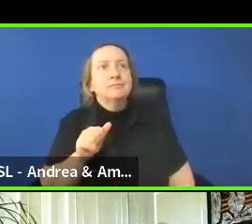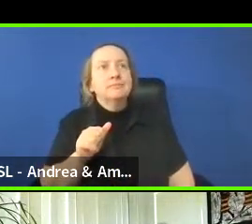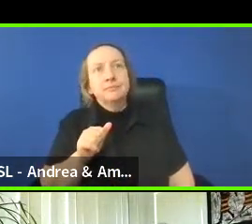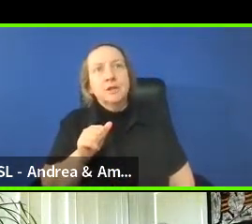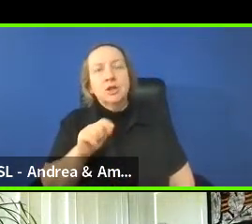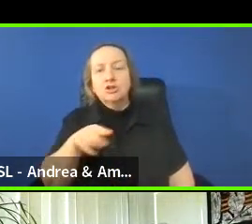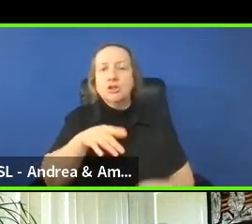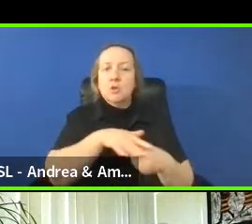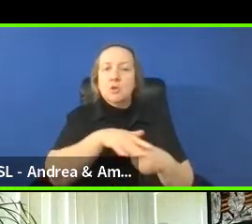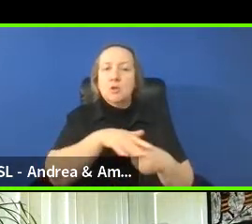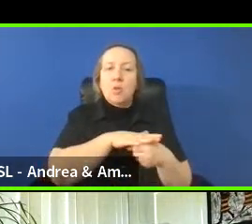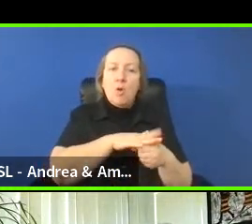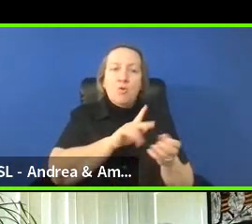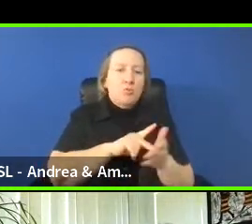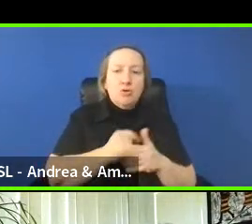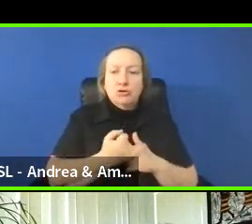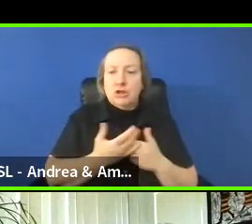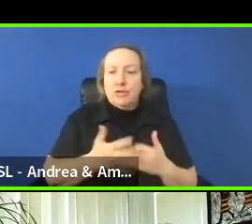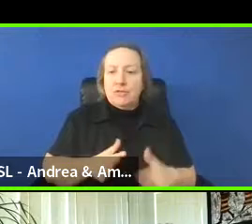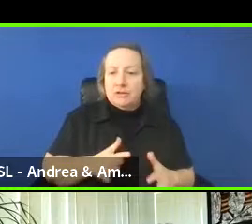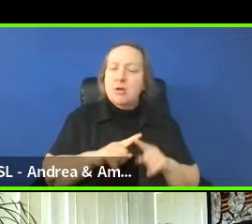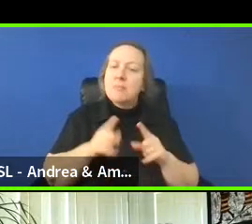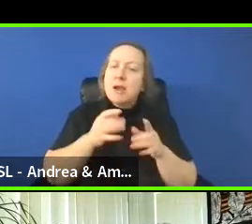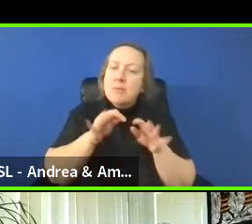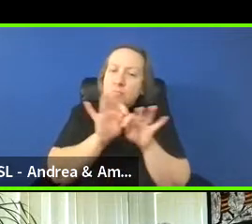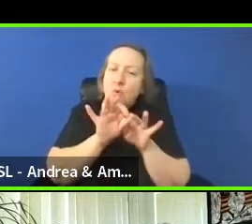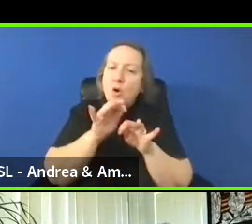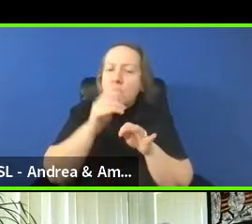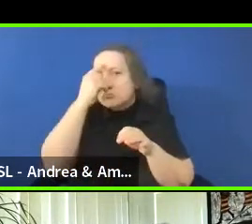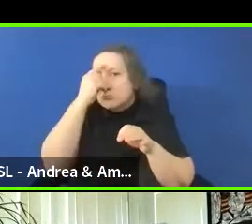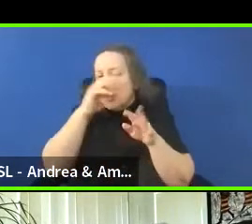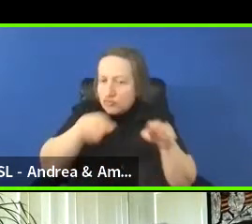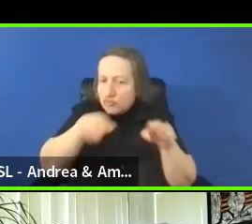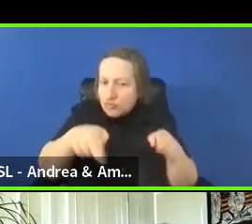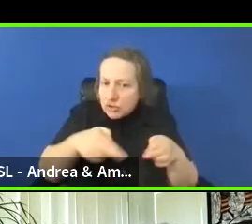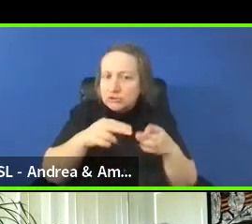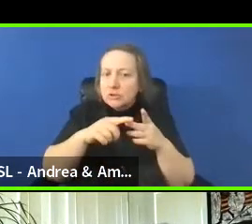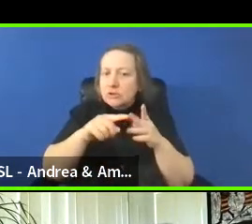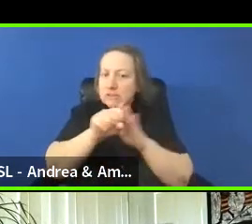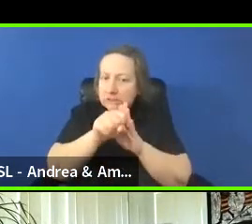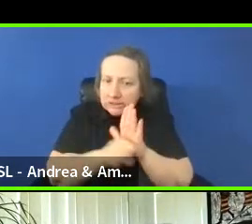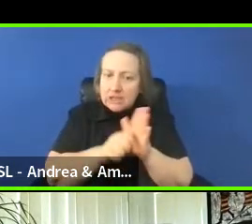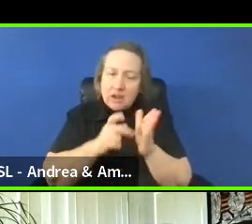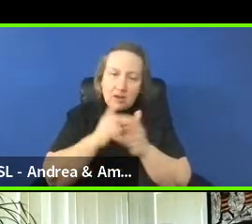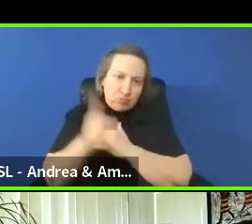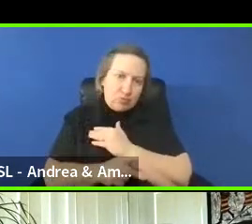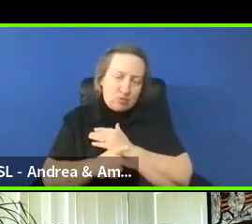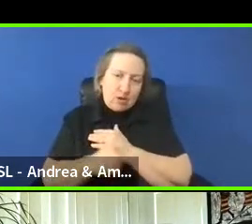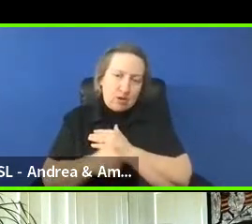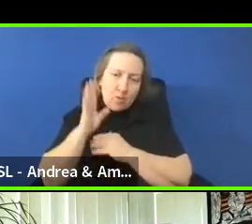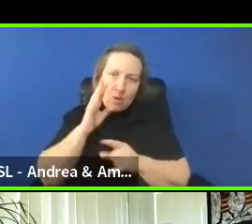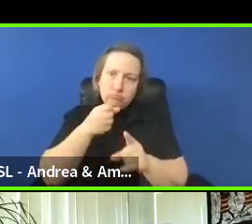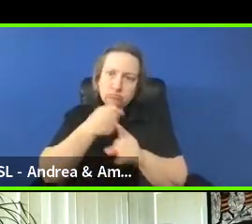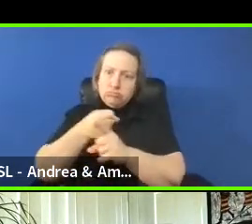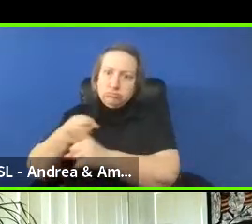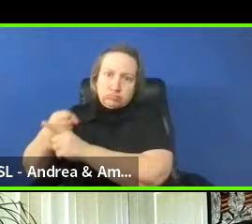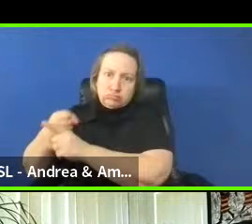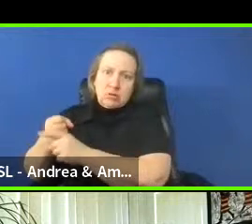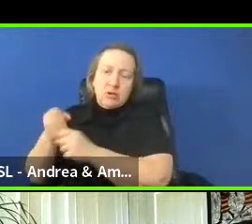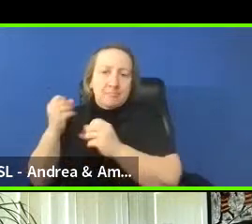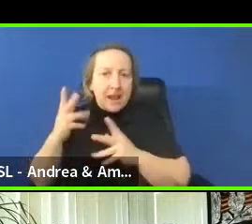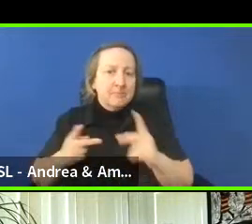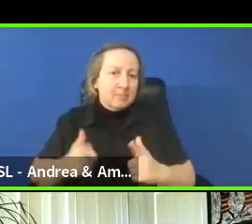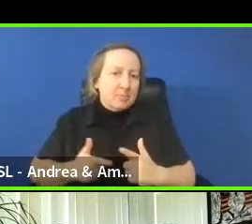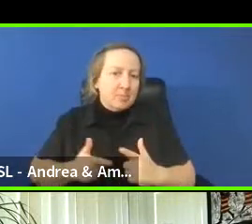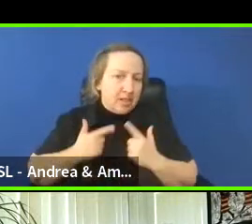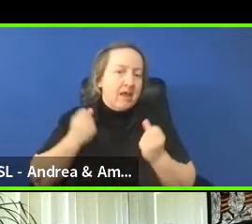local project, but also a regional and a statewide program that impacts a lot of different lives in a lot of